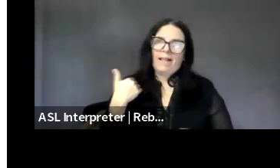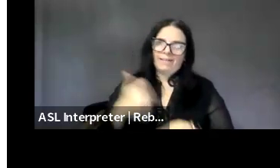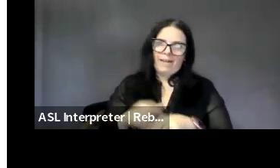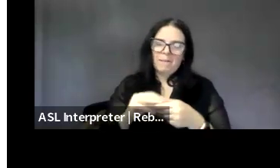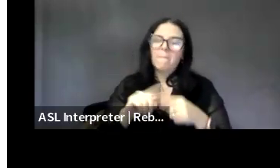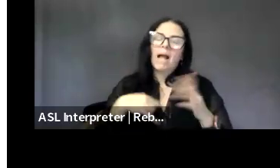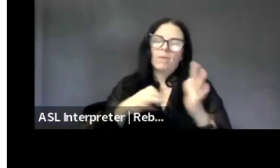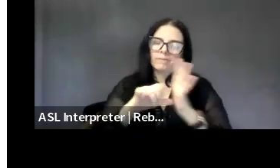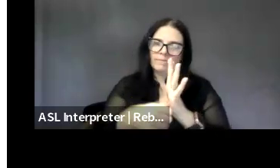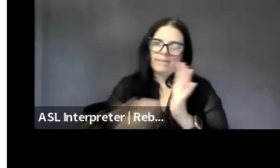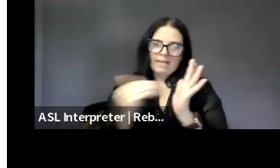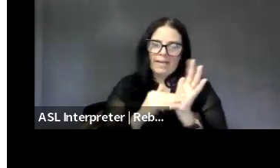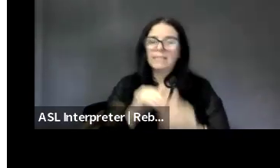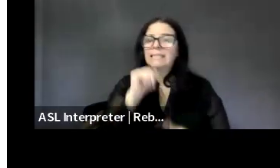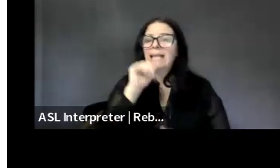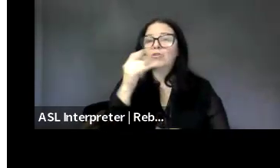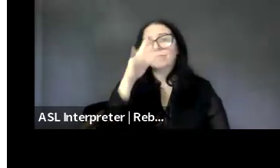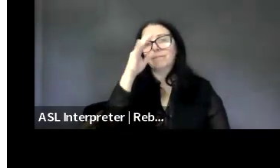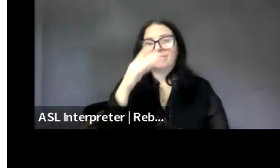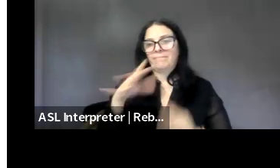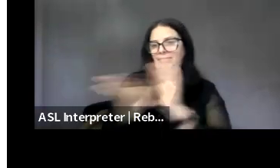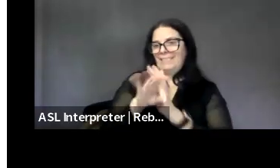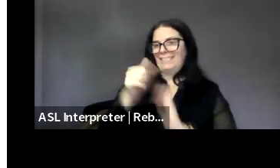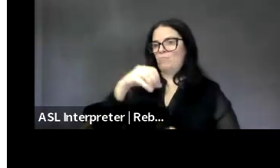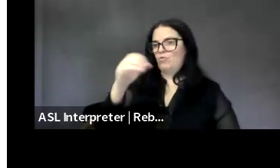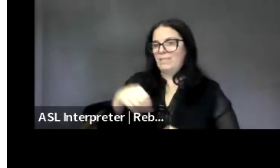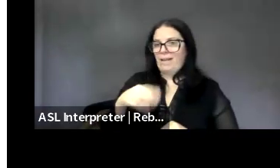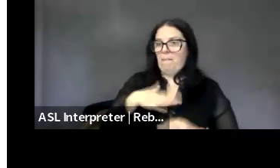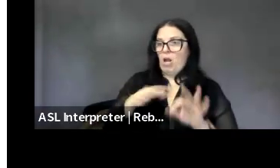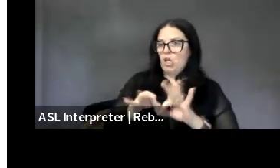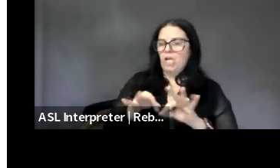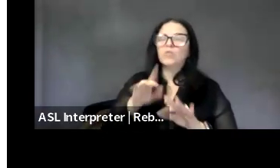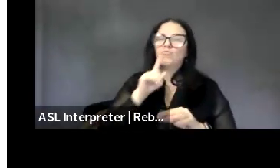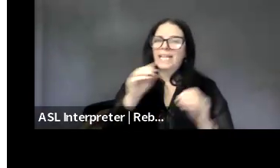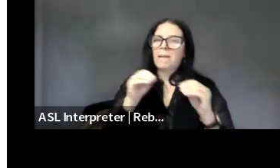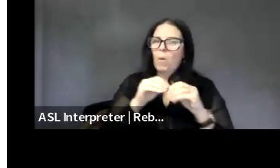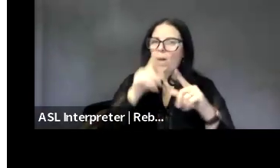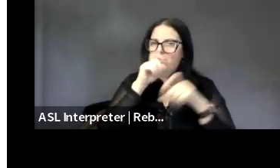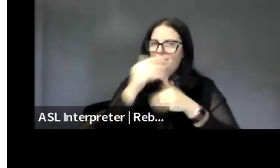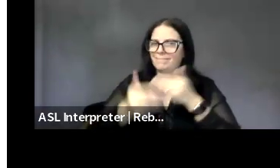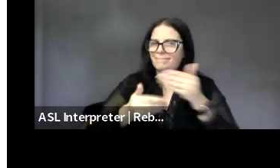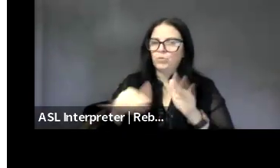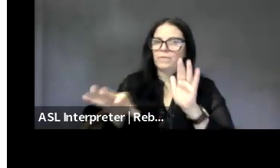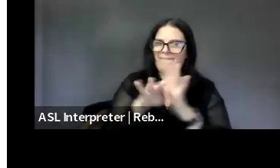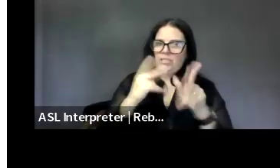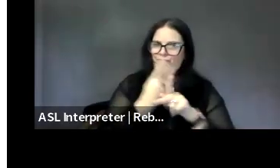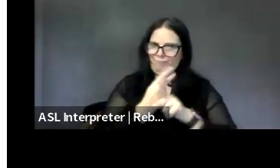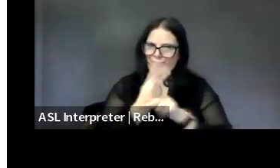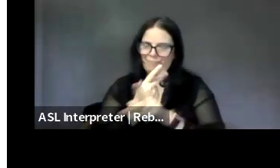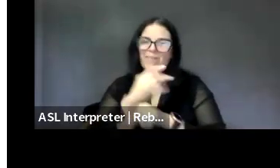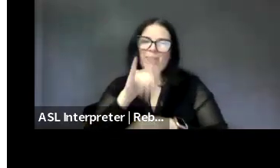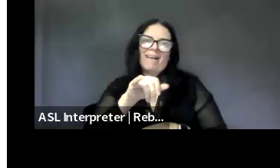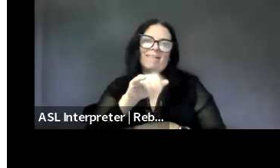it. Not a flat 10% against your costs. It is more complicated than that. And so you have to